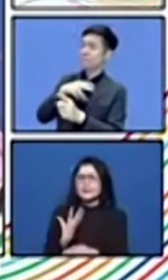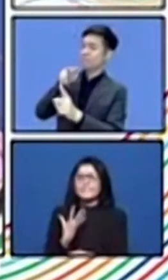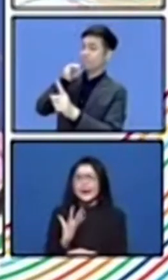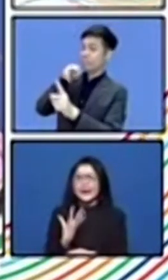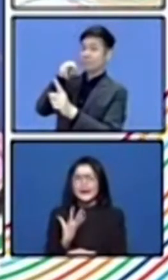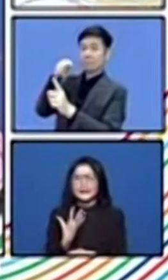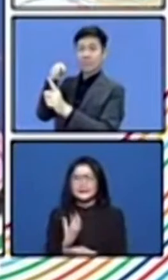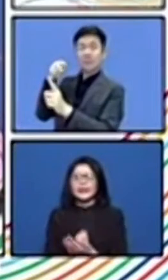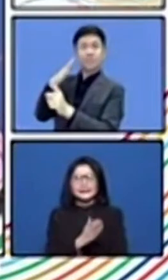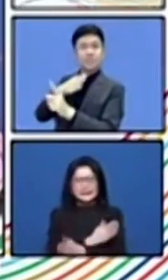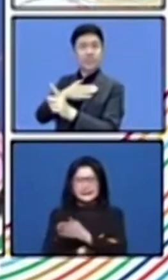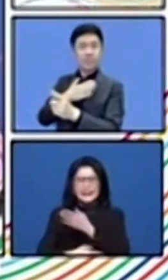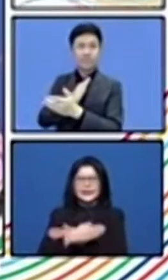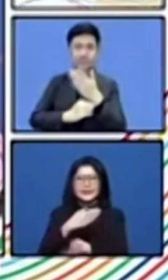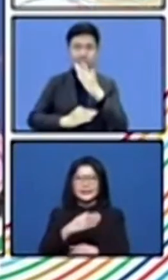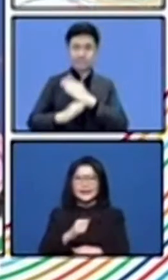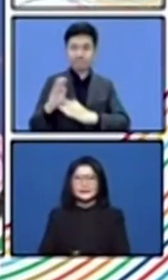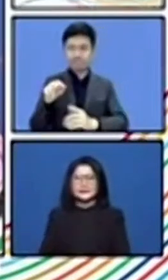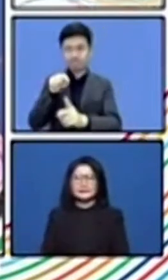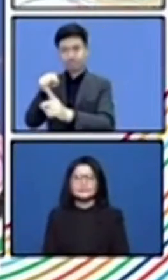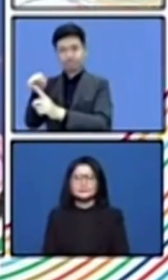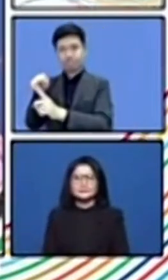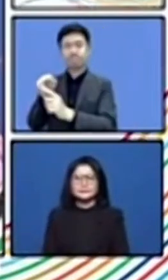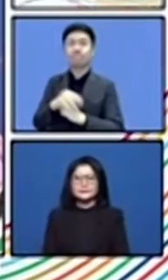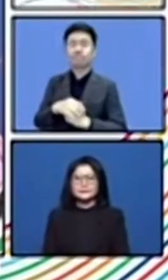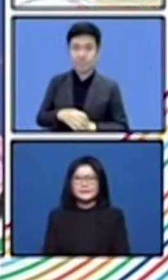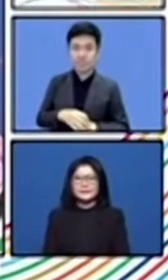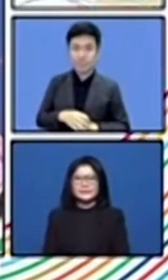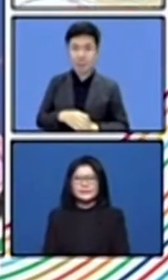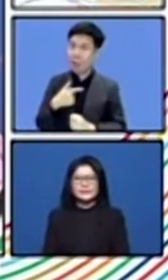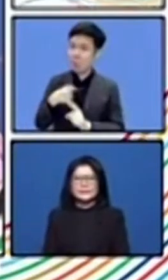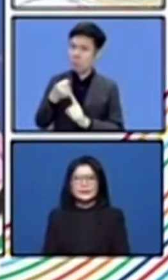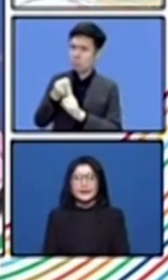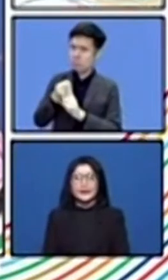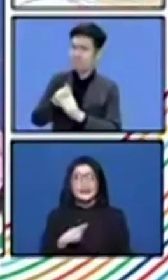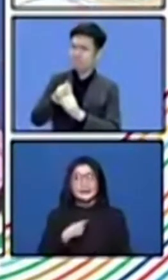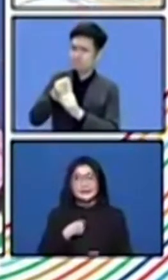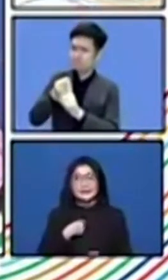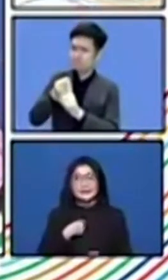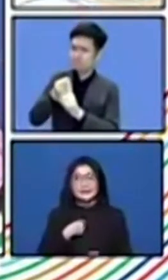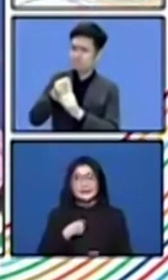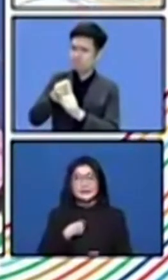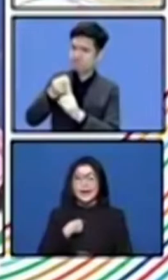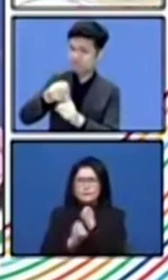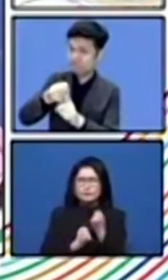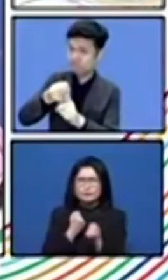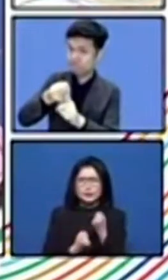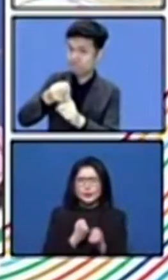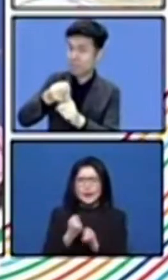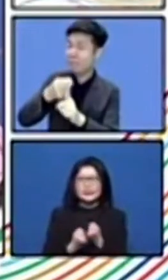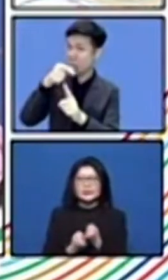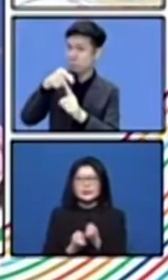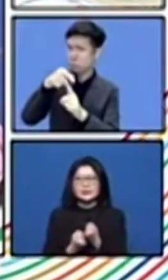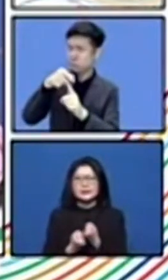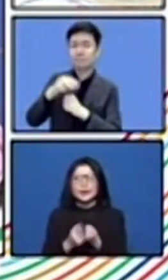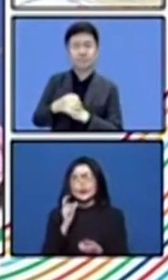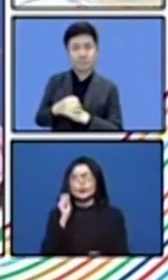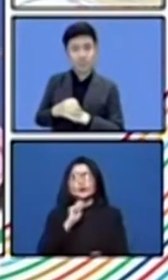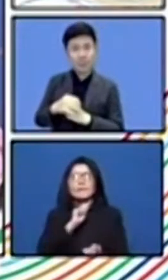as a person who fought for the formulation revision